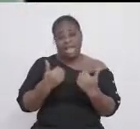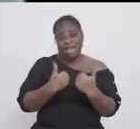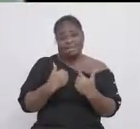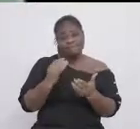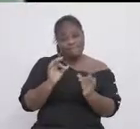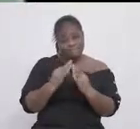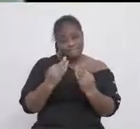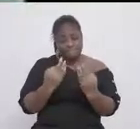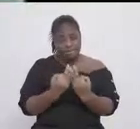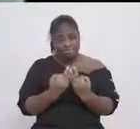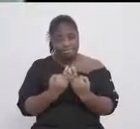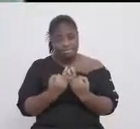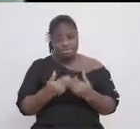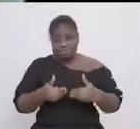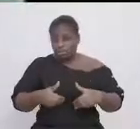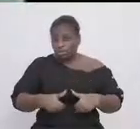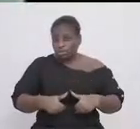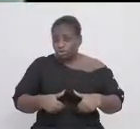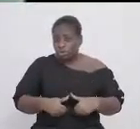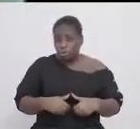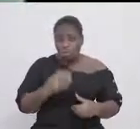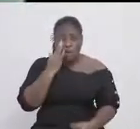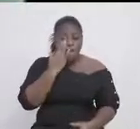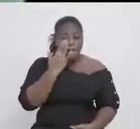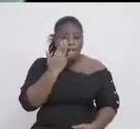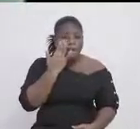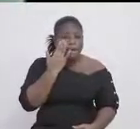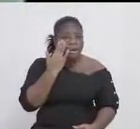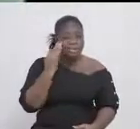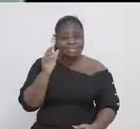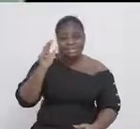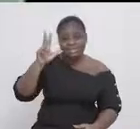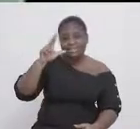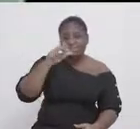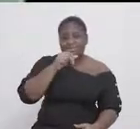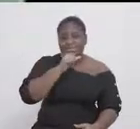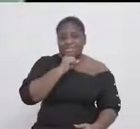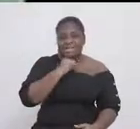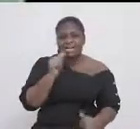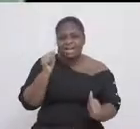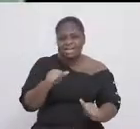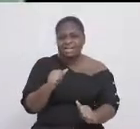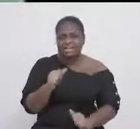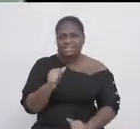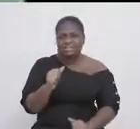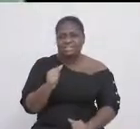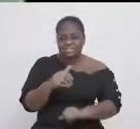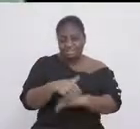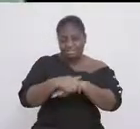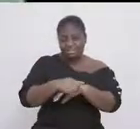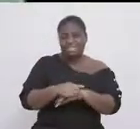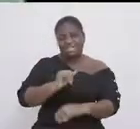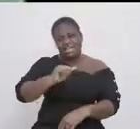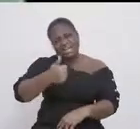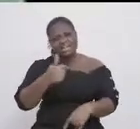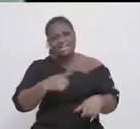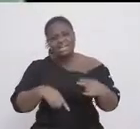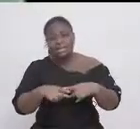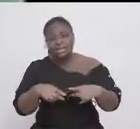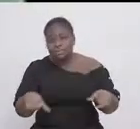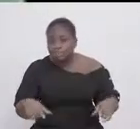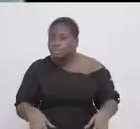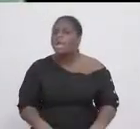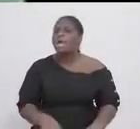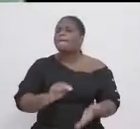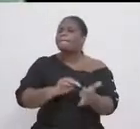is very young, like about 3 years, and he can speak English and other languages. It